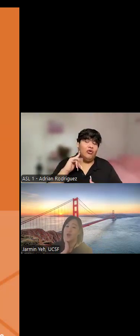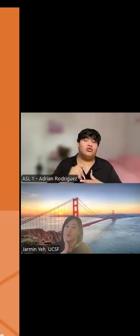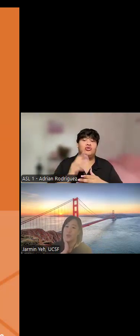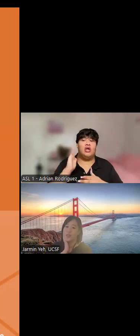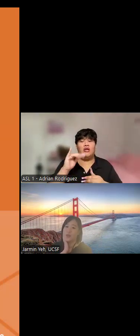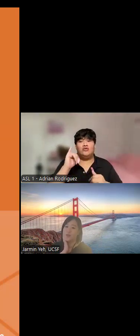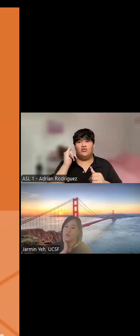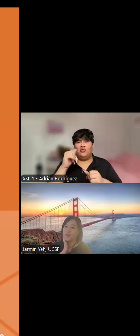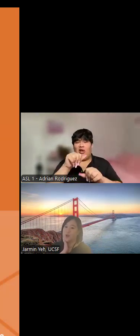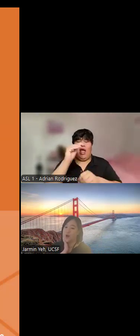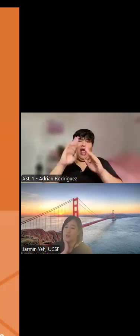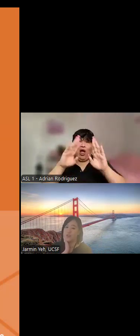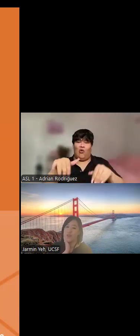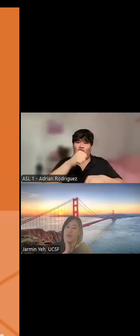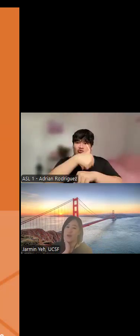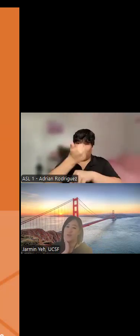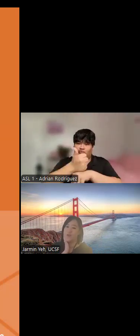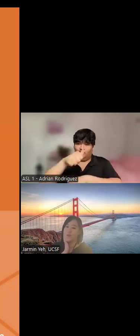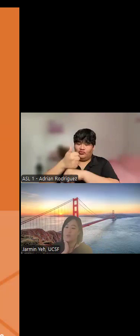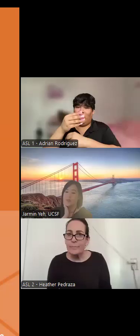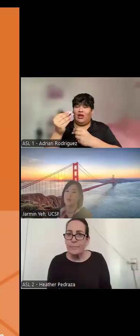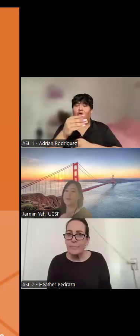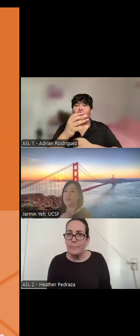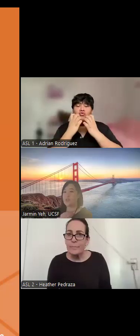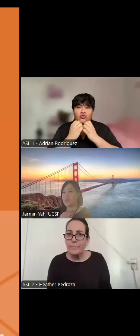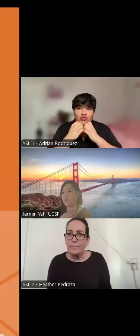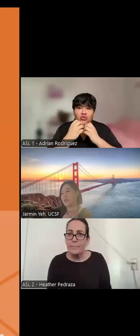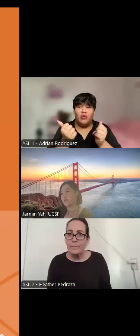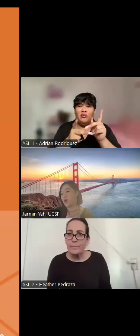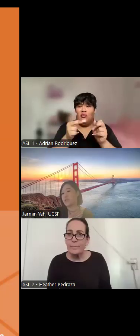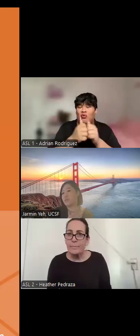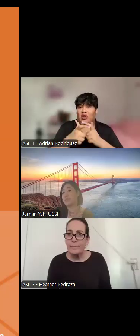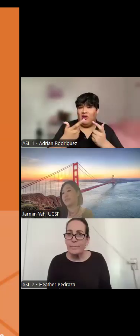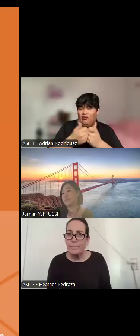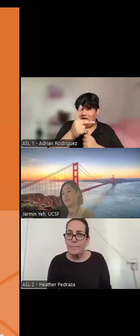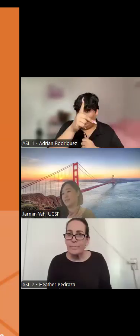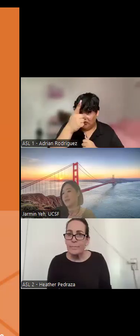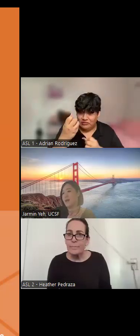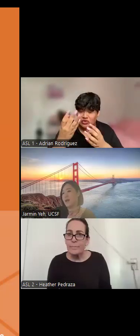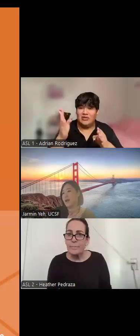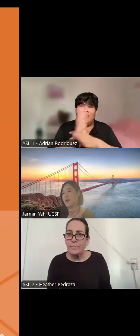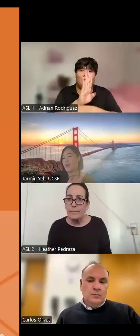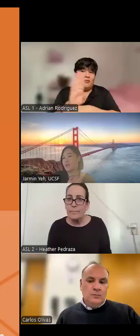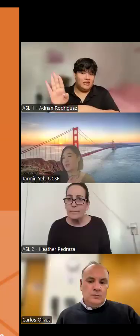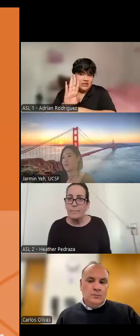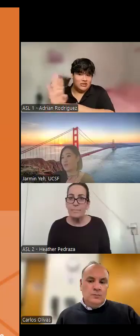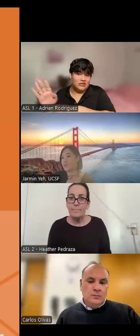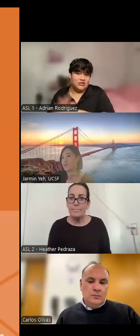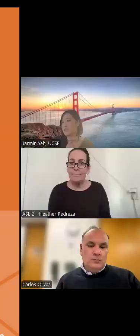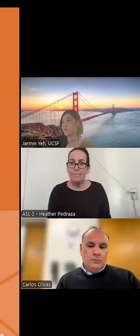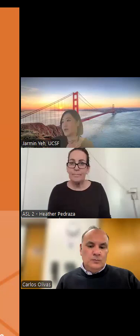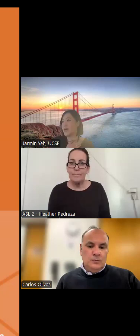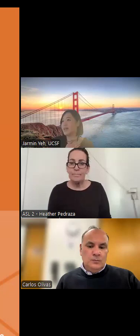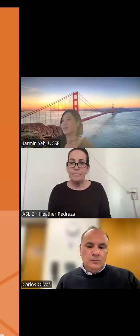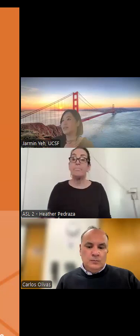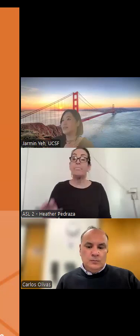as cost breakdowns, the social cost of care for people living with dementia, as well as the cost to businesses. Those are just